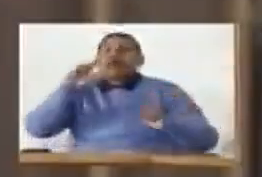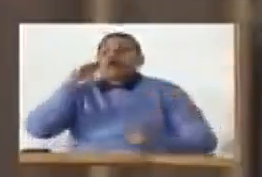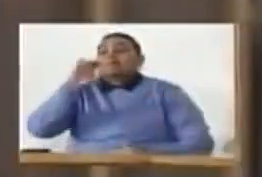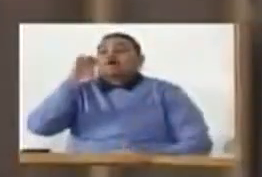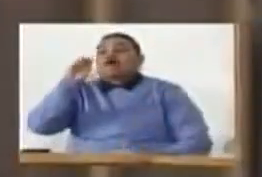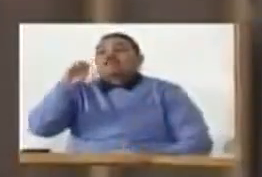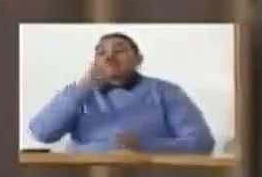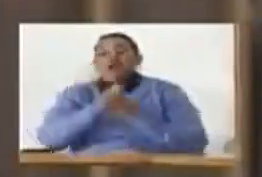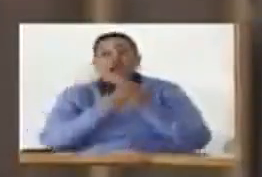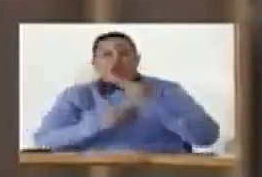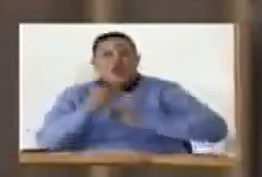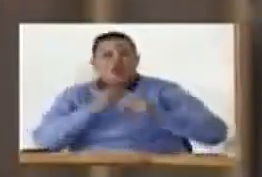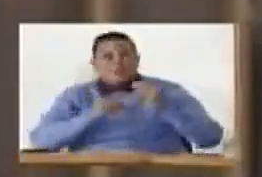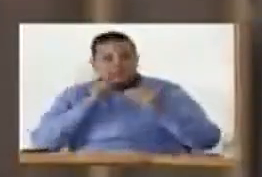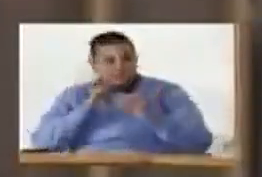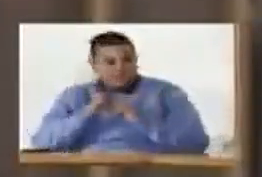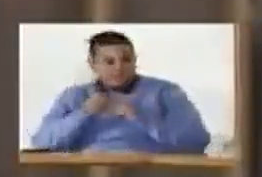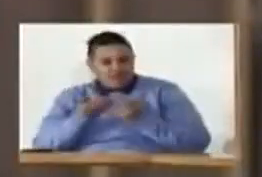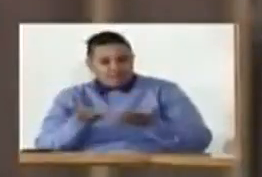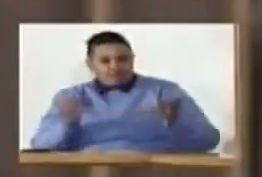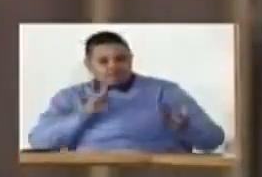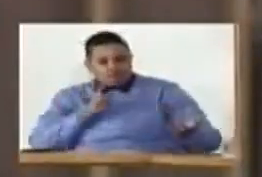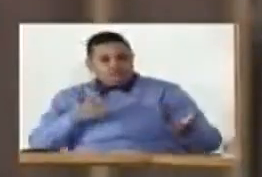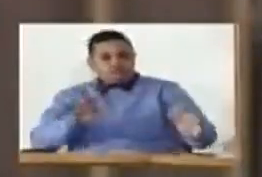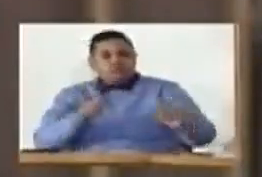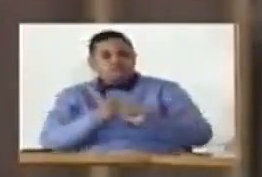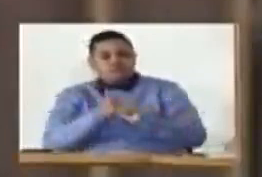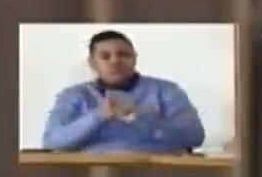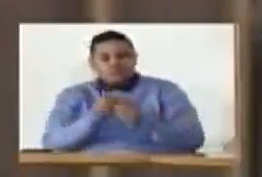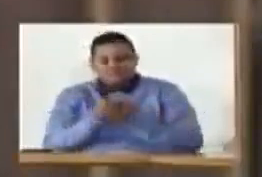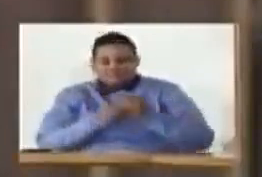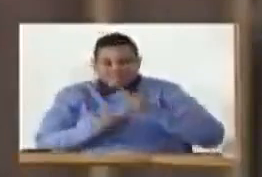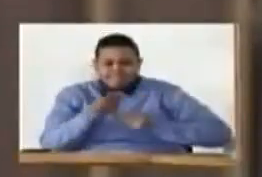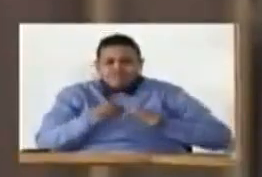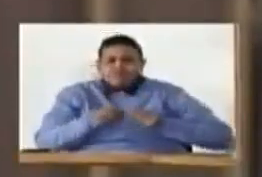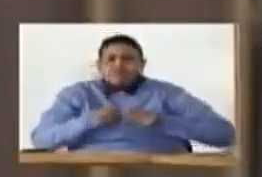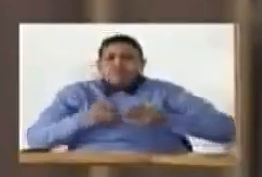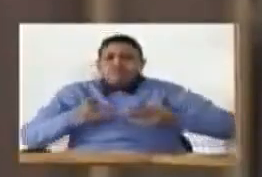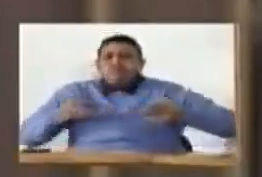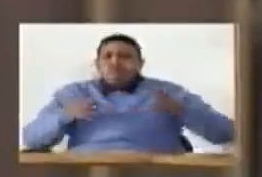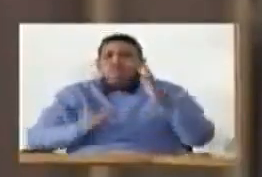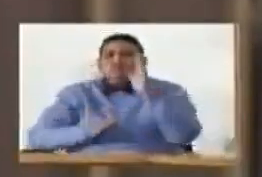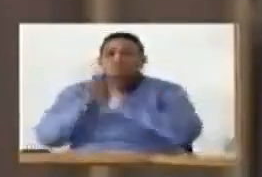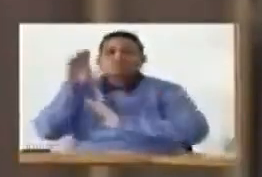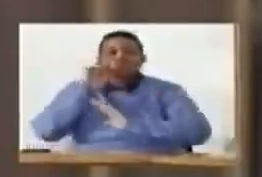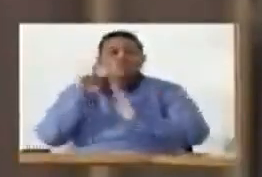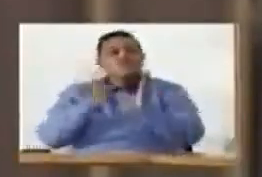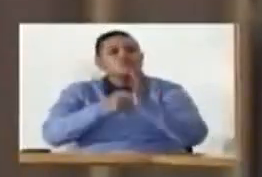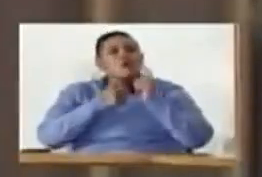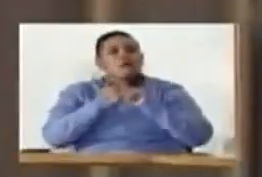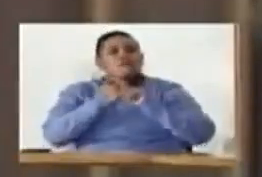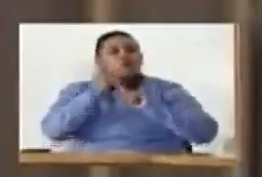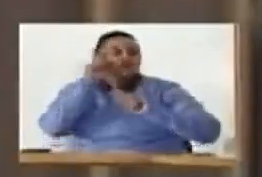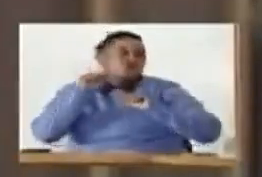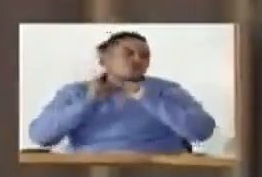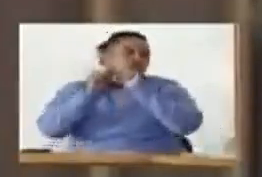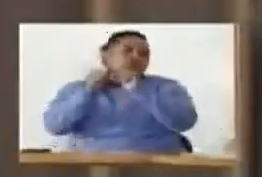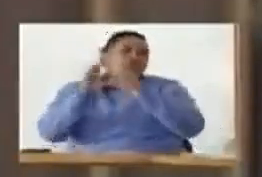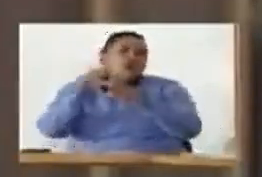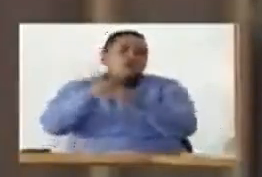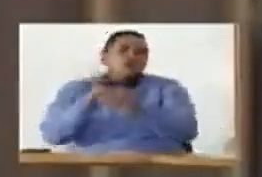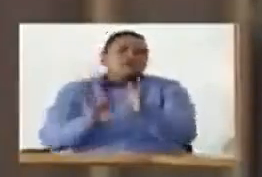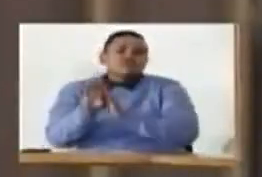macroeconomic environment that facilitates the economic growth required for sustainable and inclusive